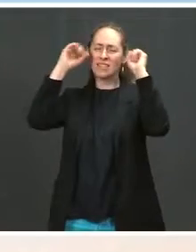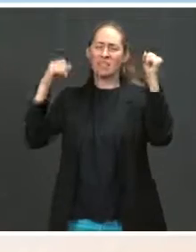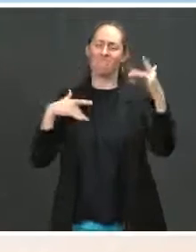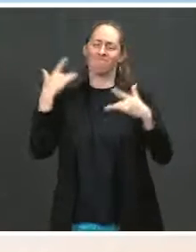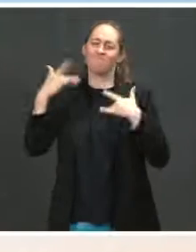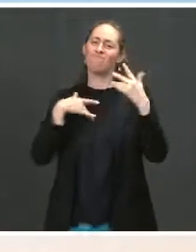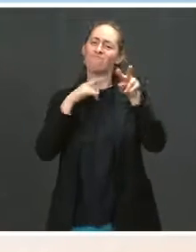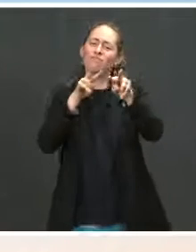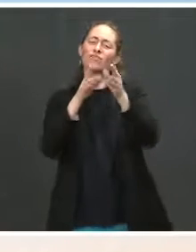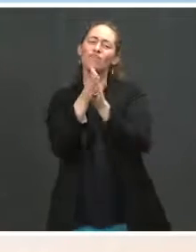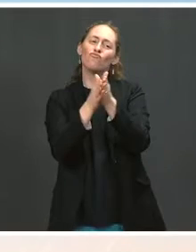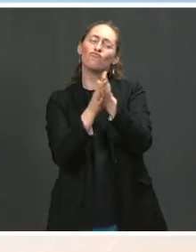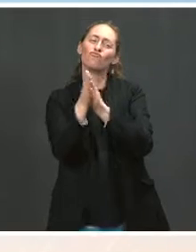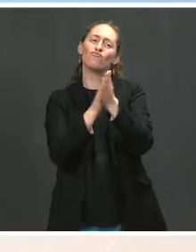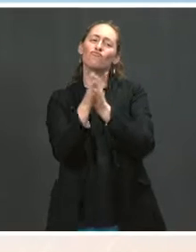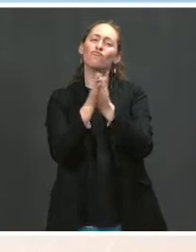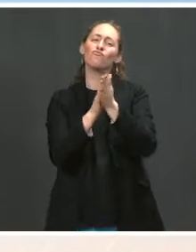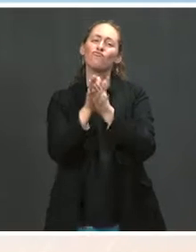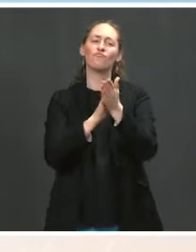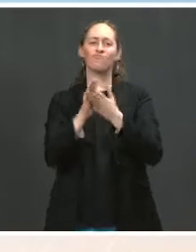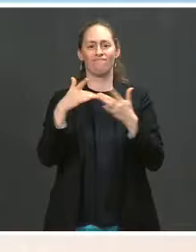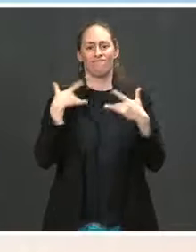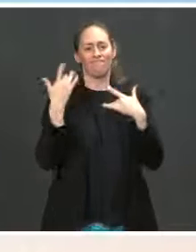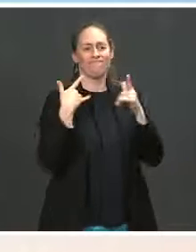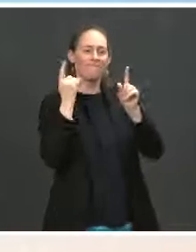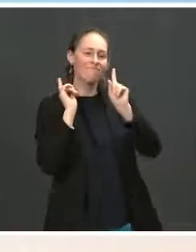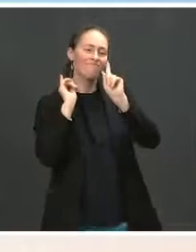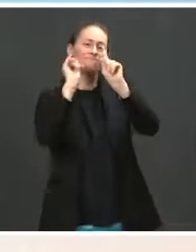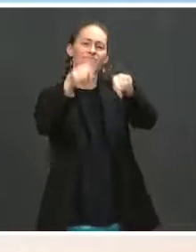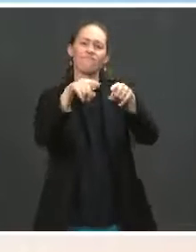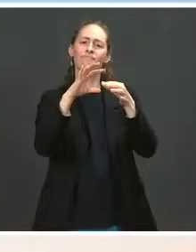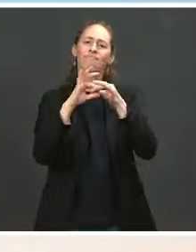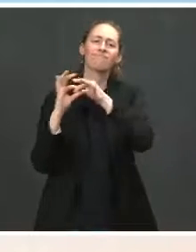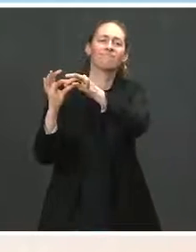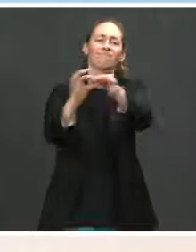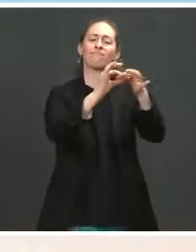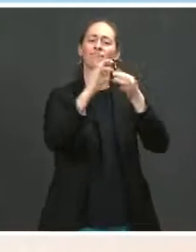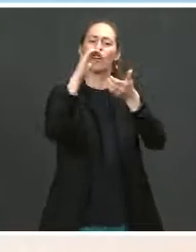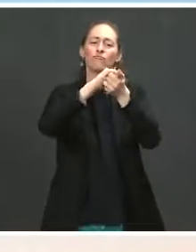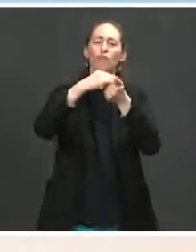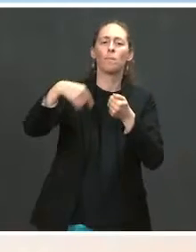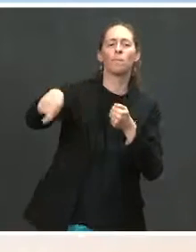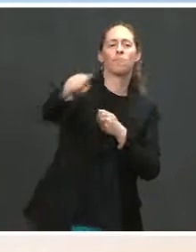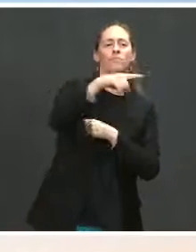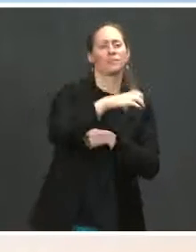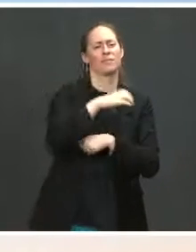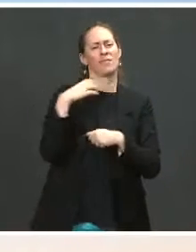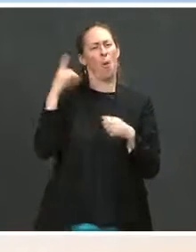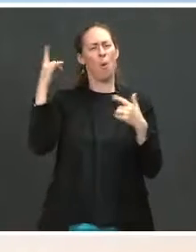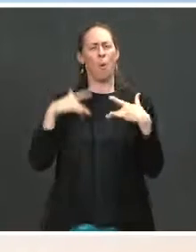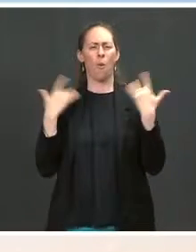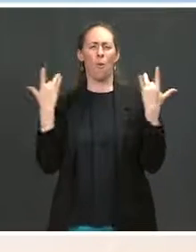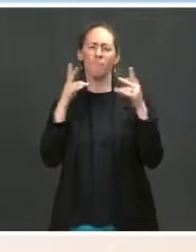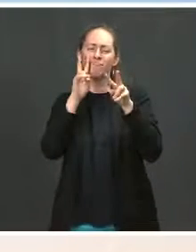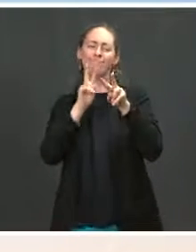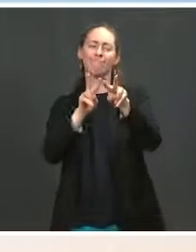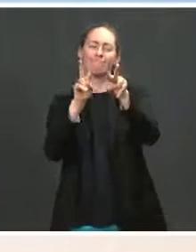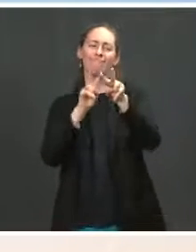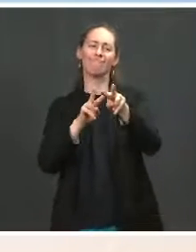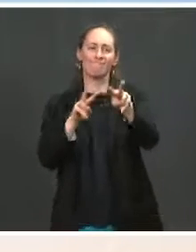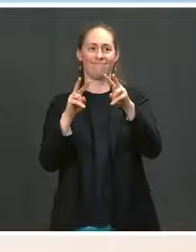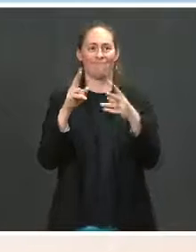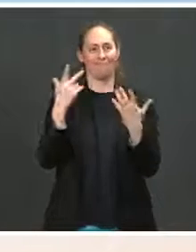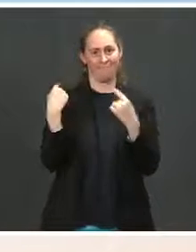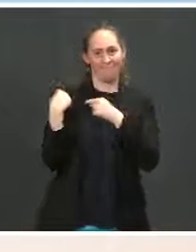to have accepted their invitation to address a joint session, something that he has been eager to do since he was inaugurated. In terms